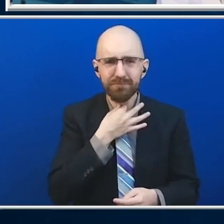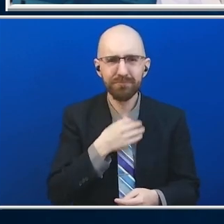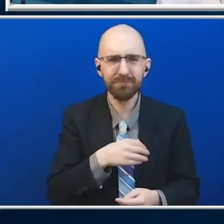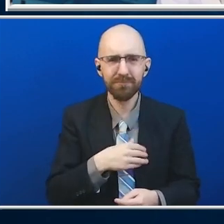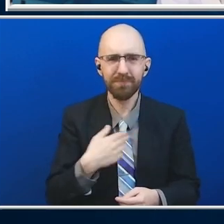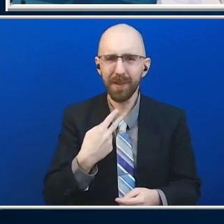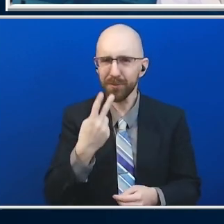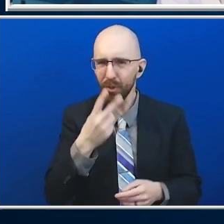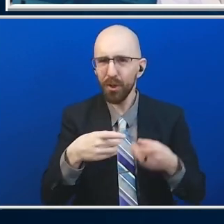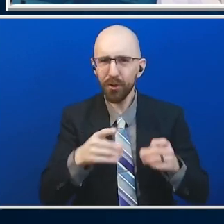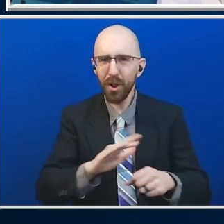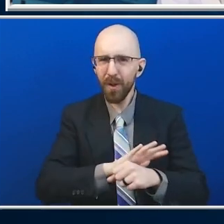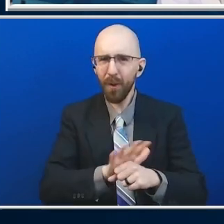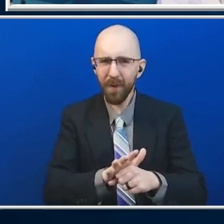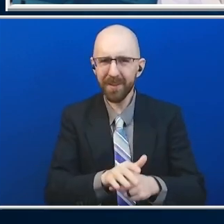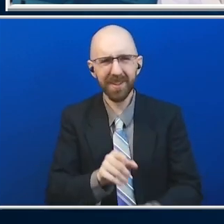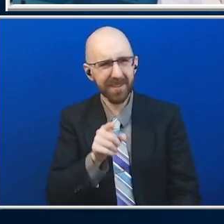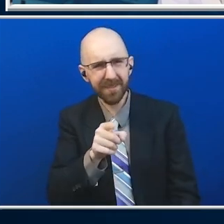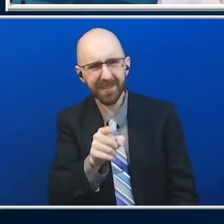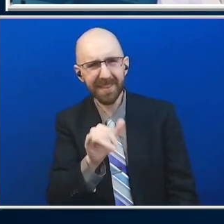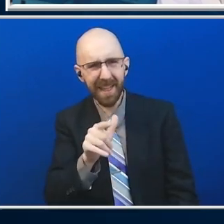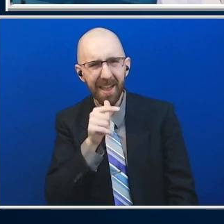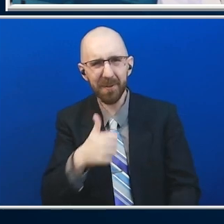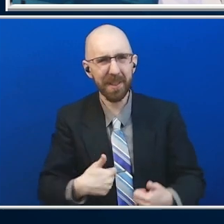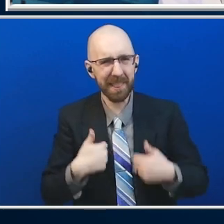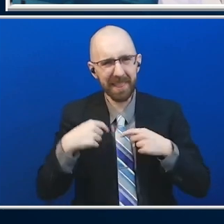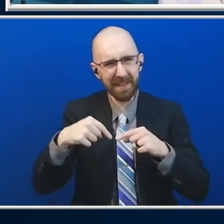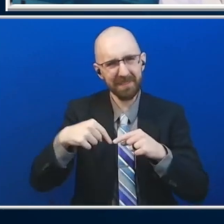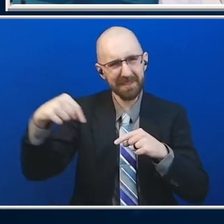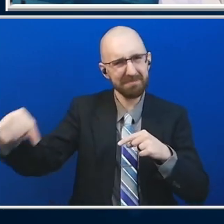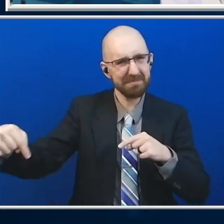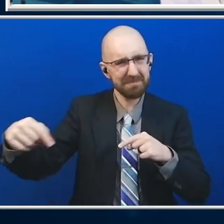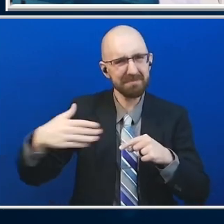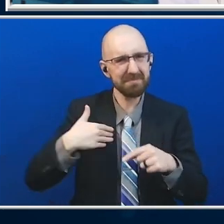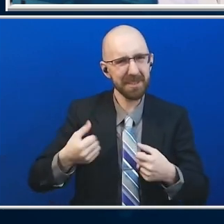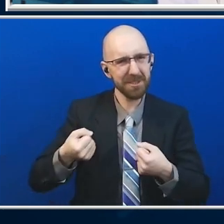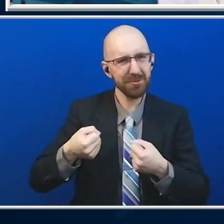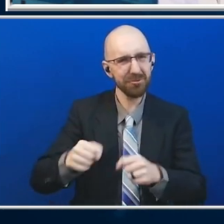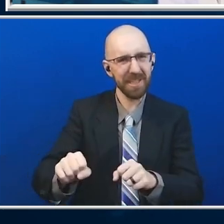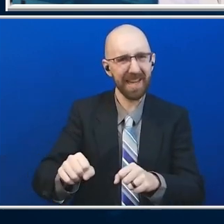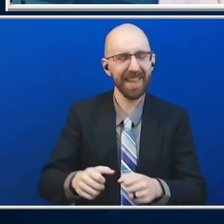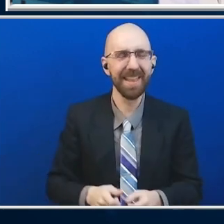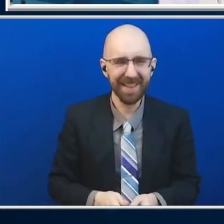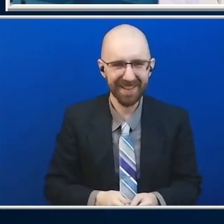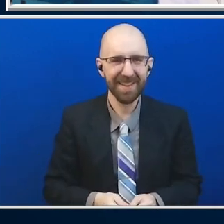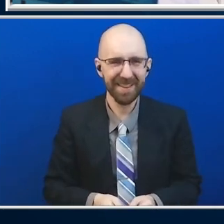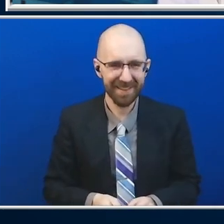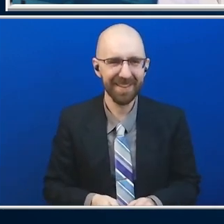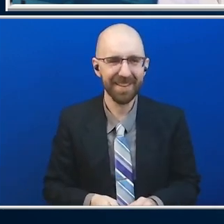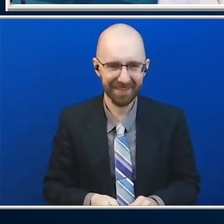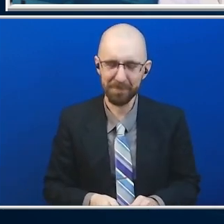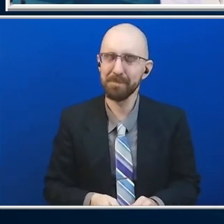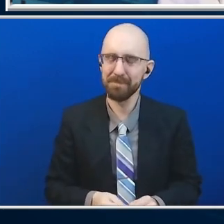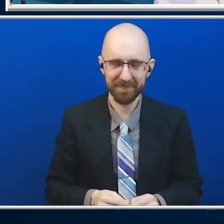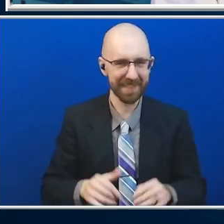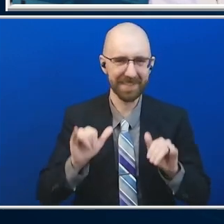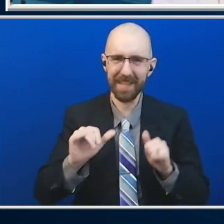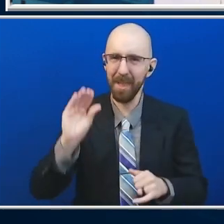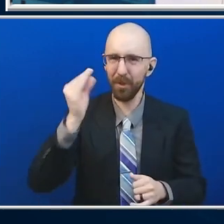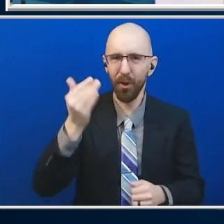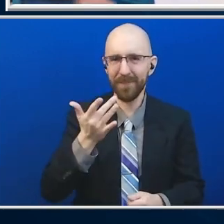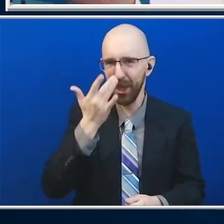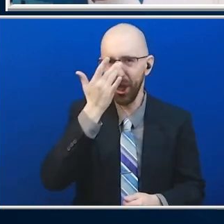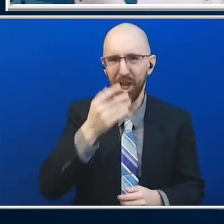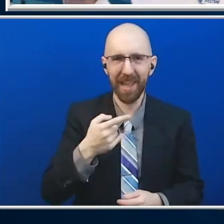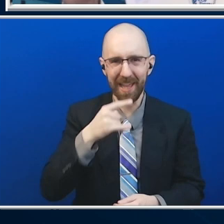during COVID, is that the one that lived down the street from me? Yeah, that's the same goofy, nerdy kid. And just today I got my